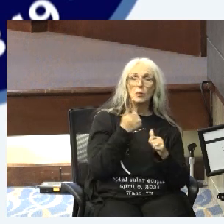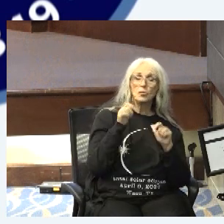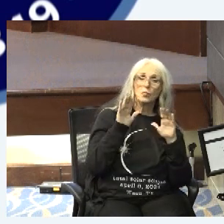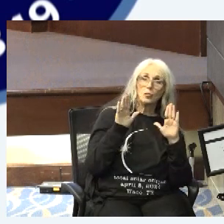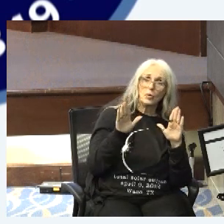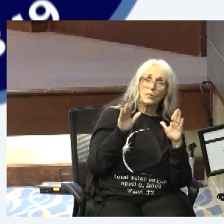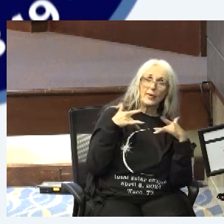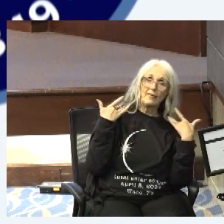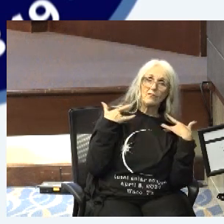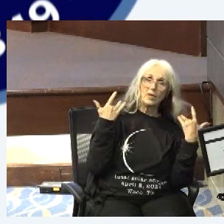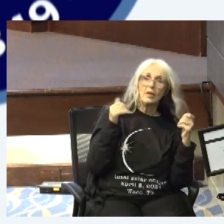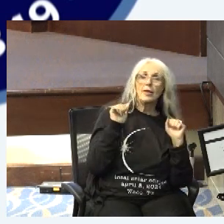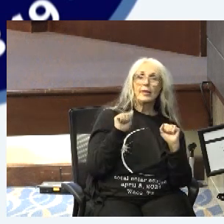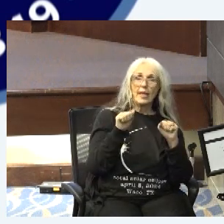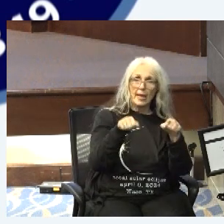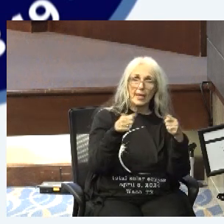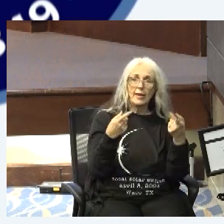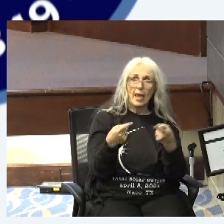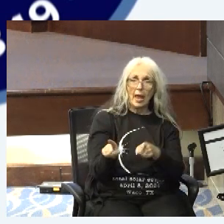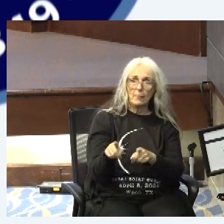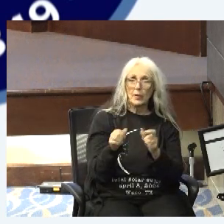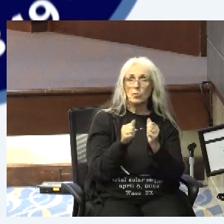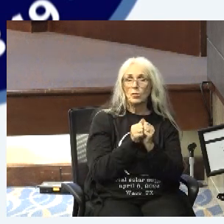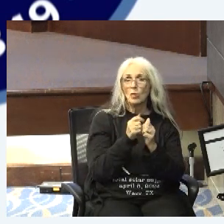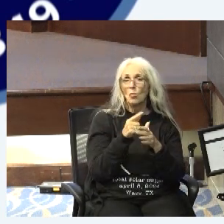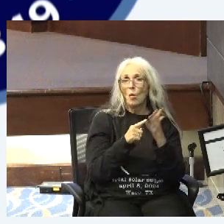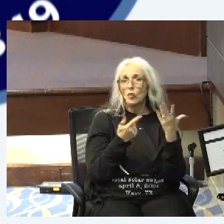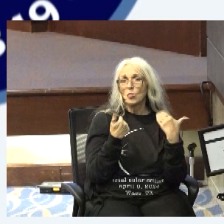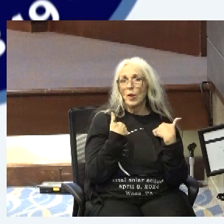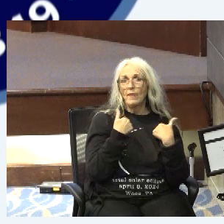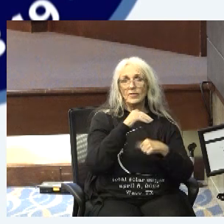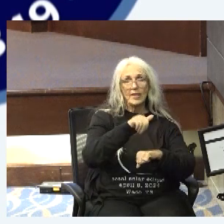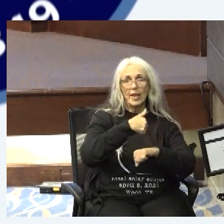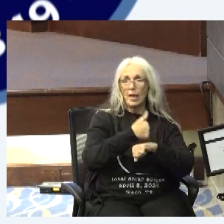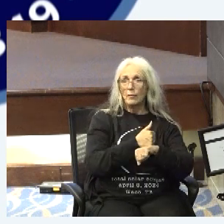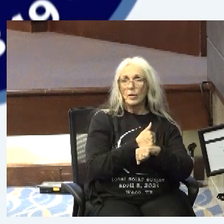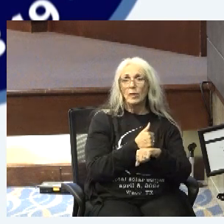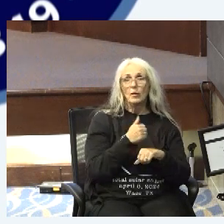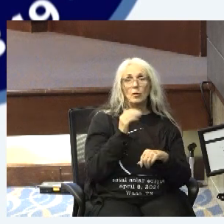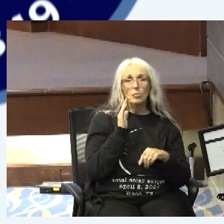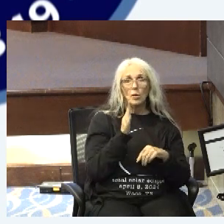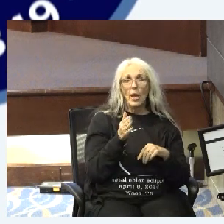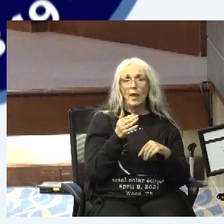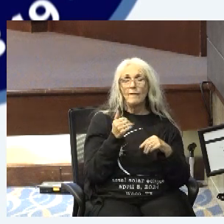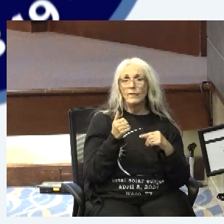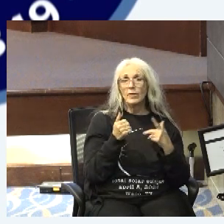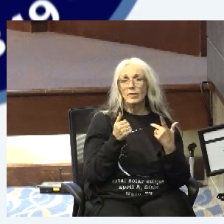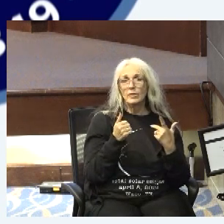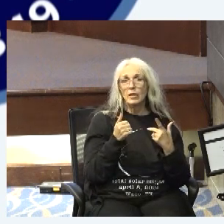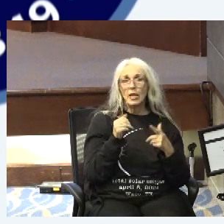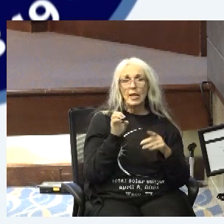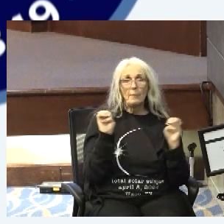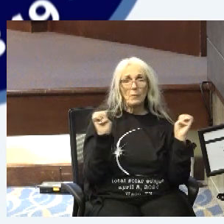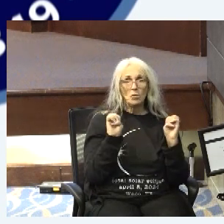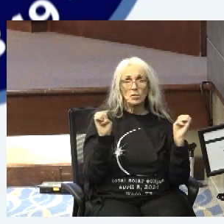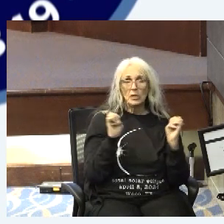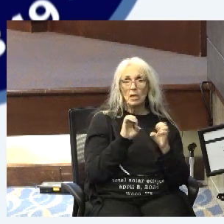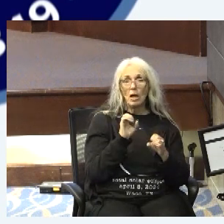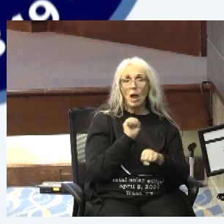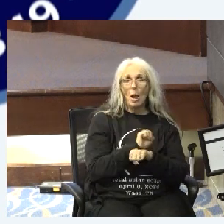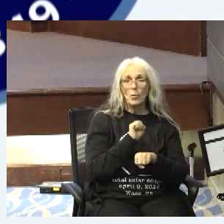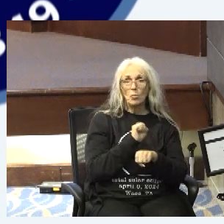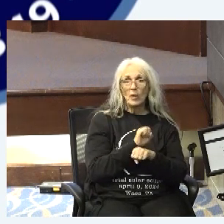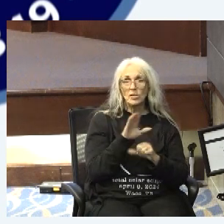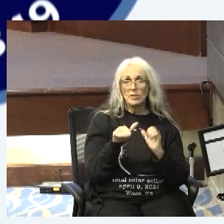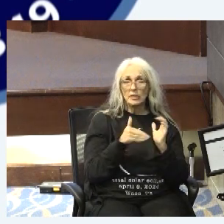events that could happen and having those resources in place. We're going to be having an activation of our Emergency Operations Center